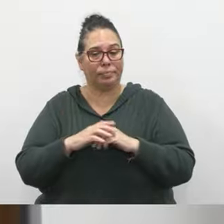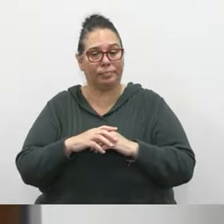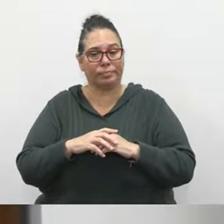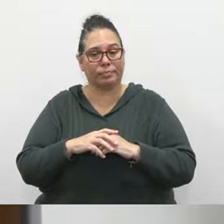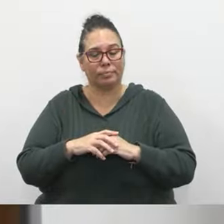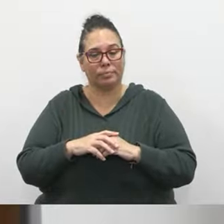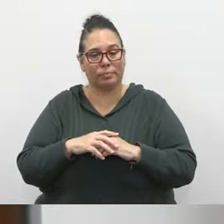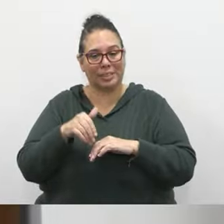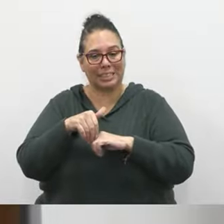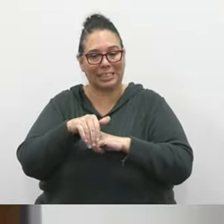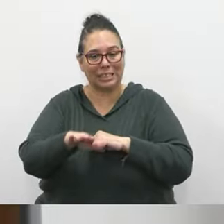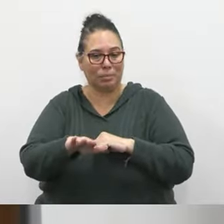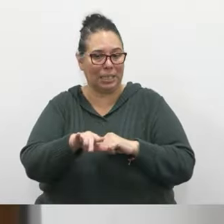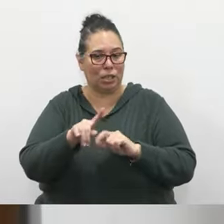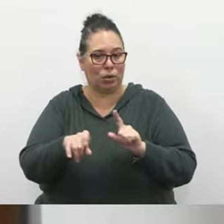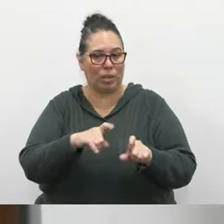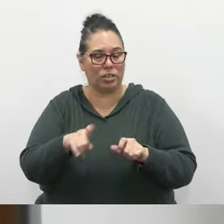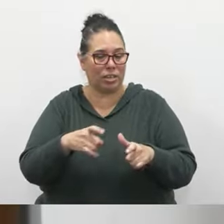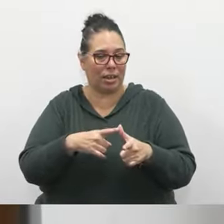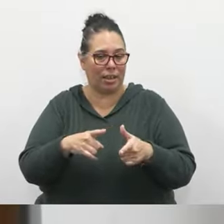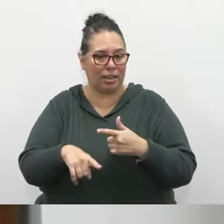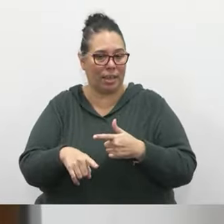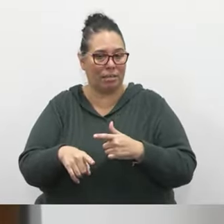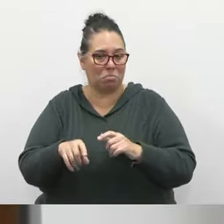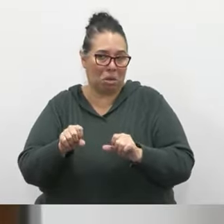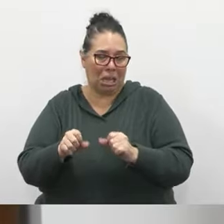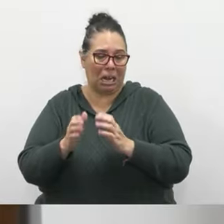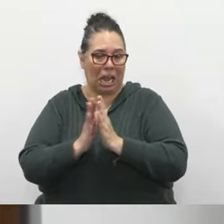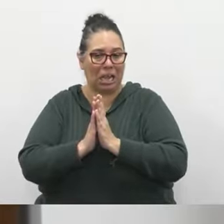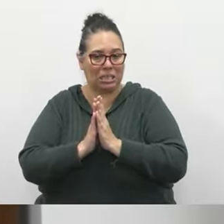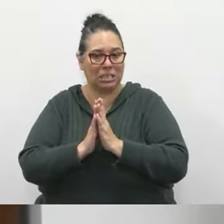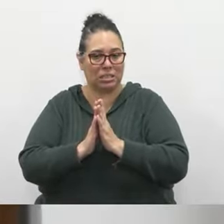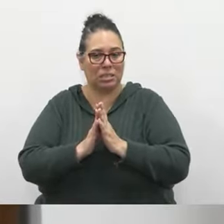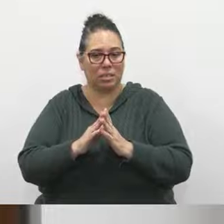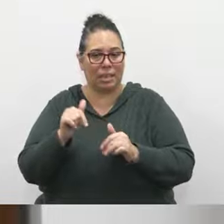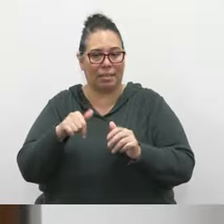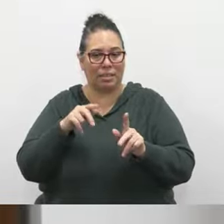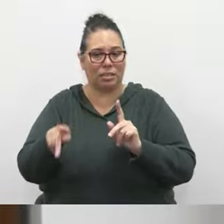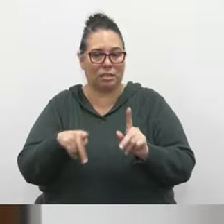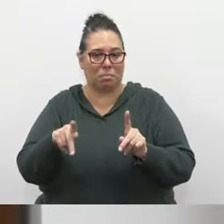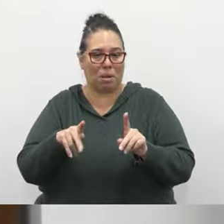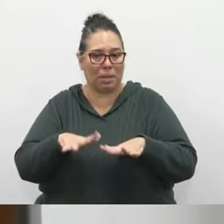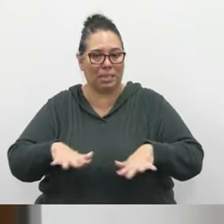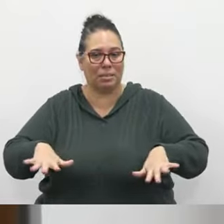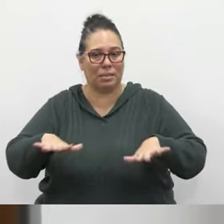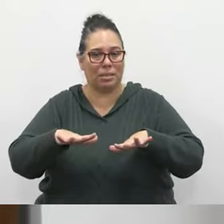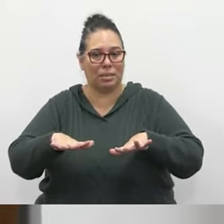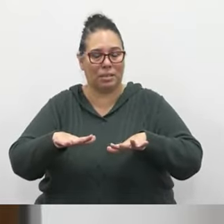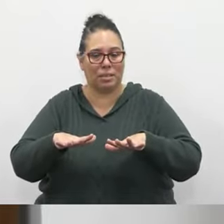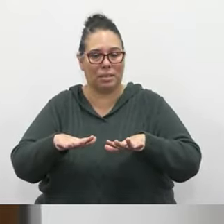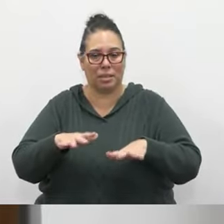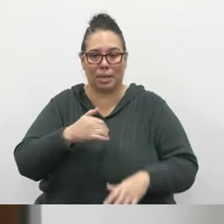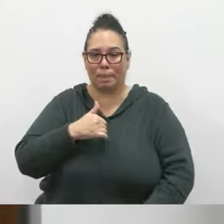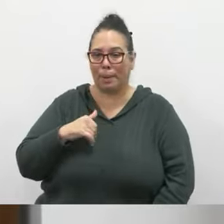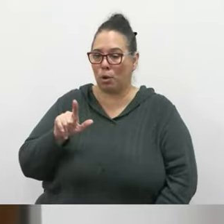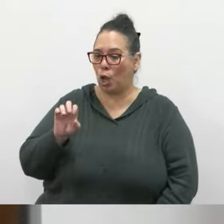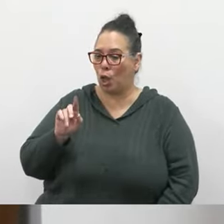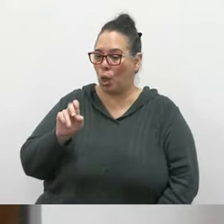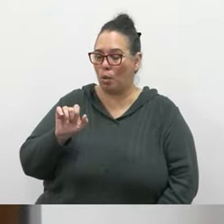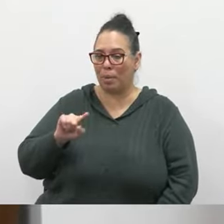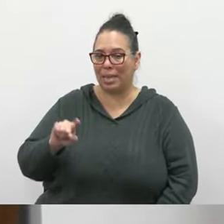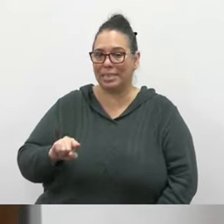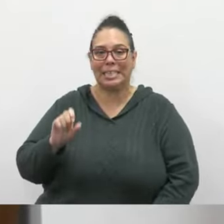we've submitted the questions and then also ask in this public forum. Member Lopez? Yeah, I